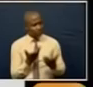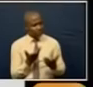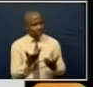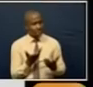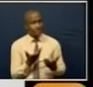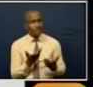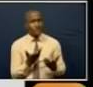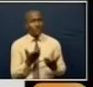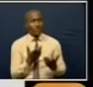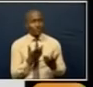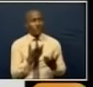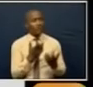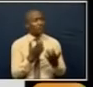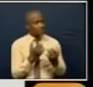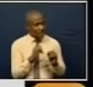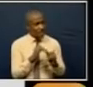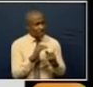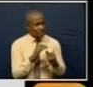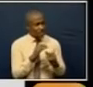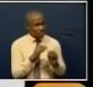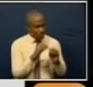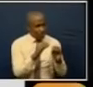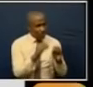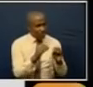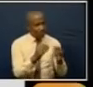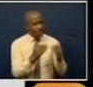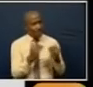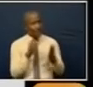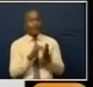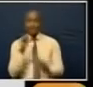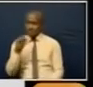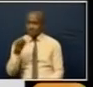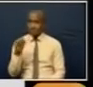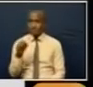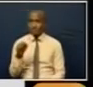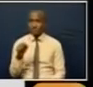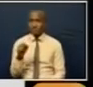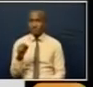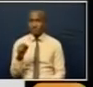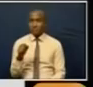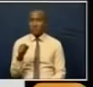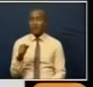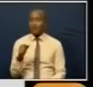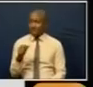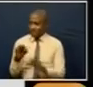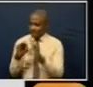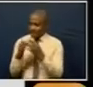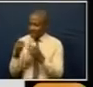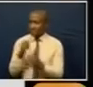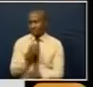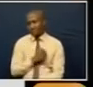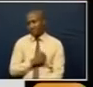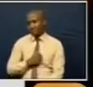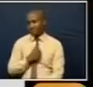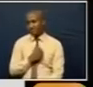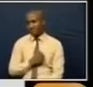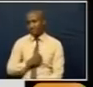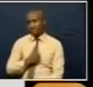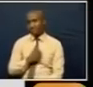one step forward, two, three steps backwards. It is. It is. And my heart goes out to the families because it sets them back so